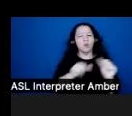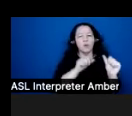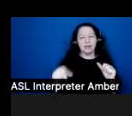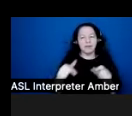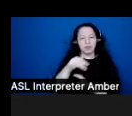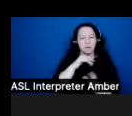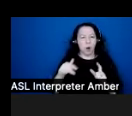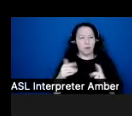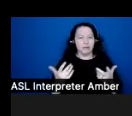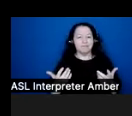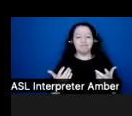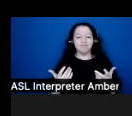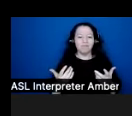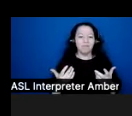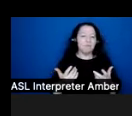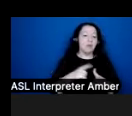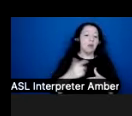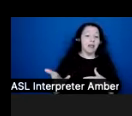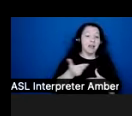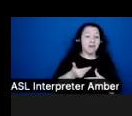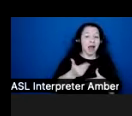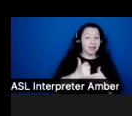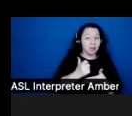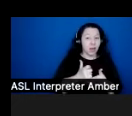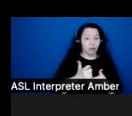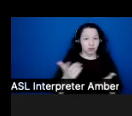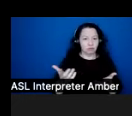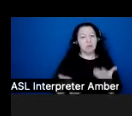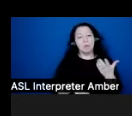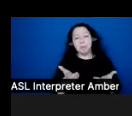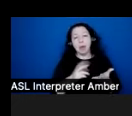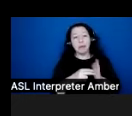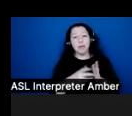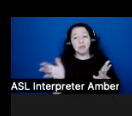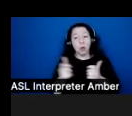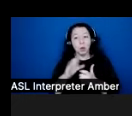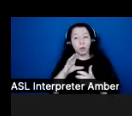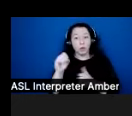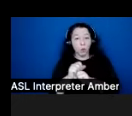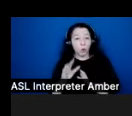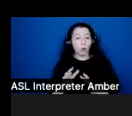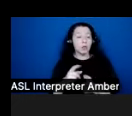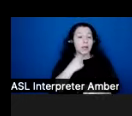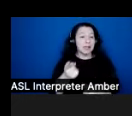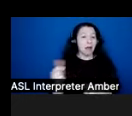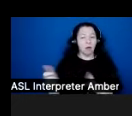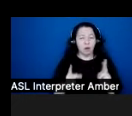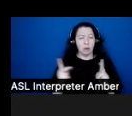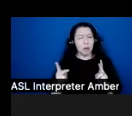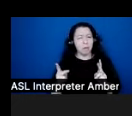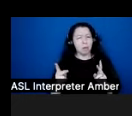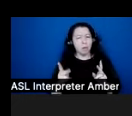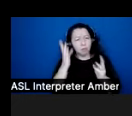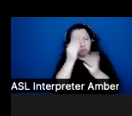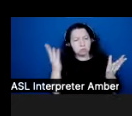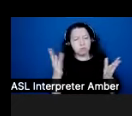environment. And then inviting intervention. So that might be talking to coworkers or telling other people,